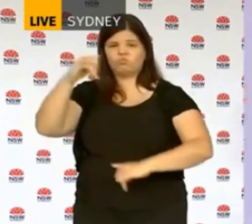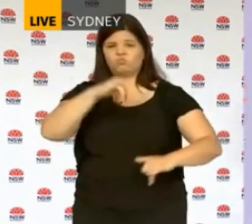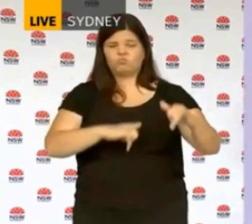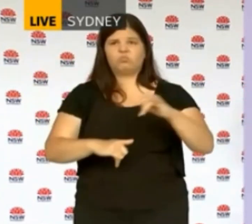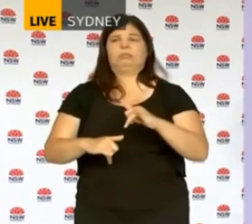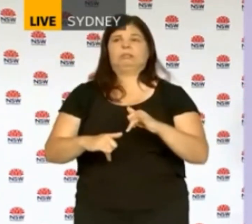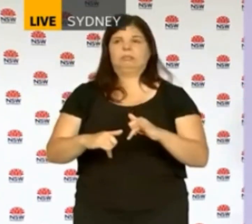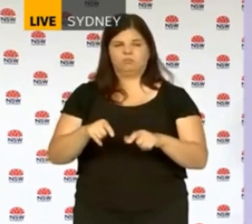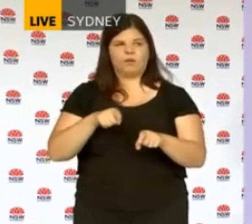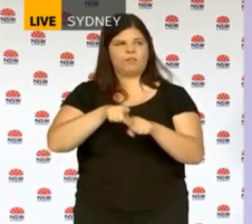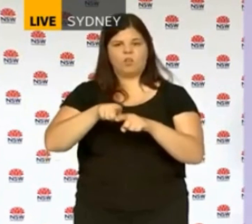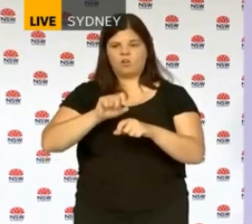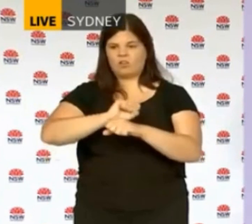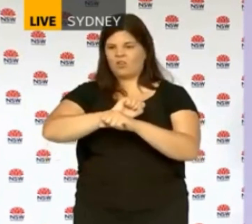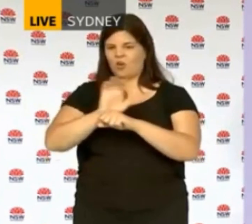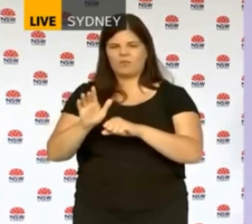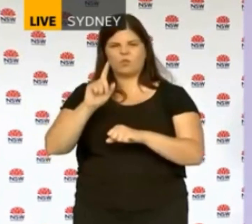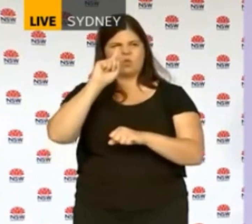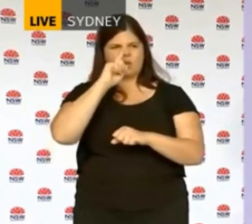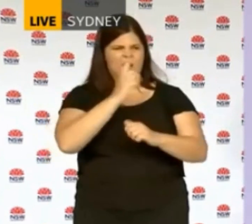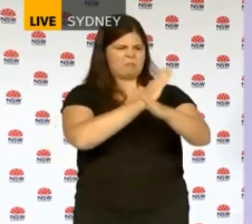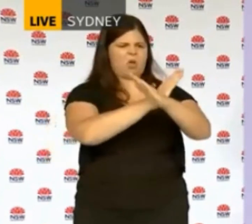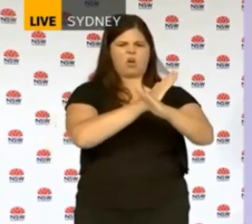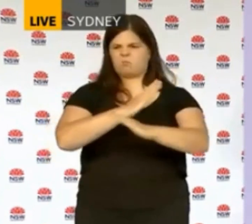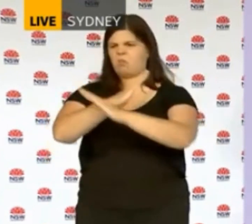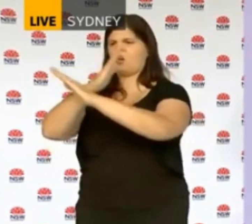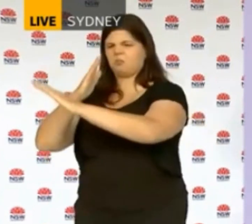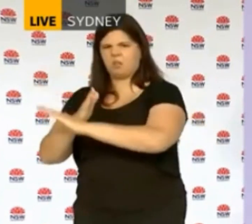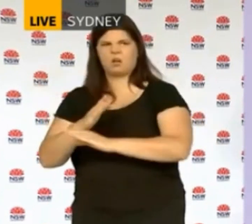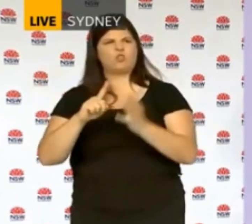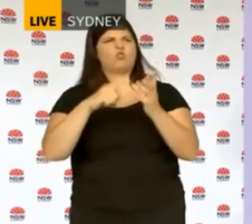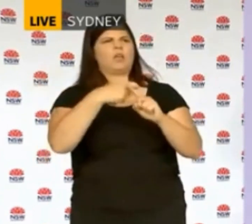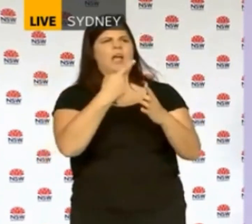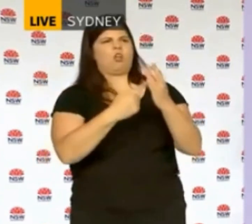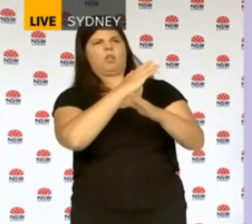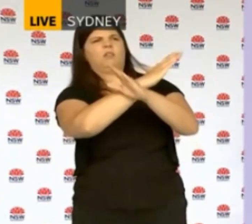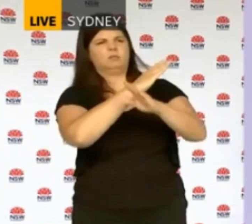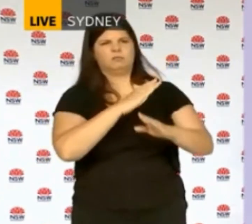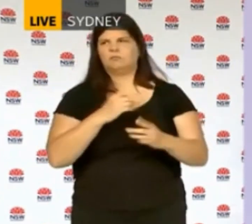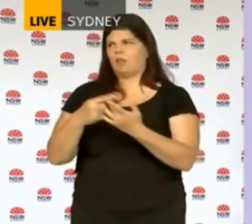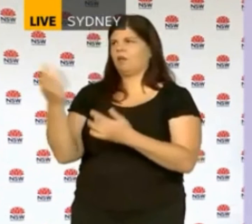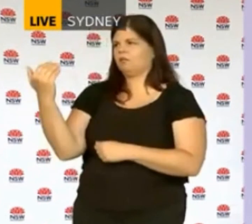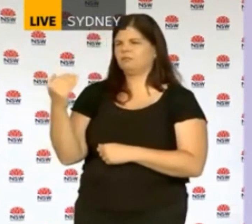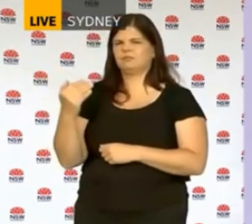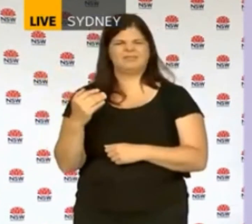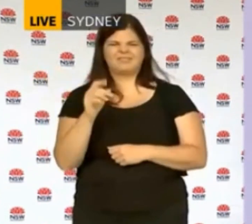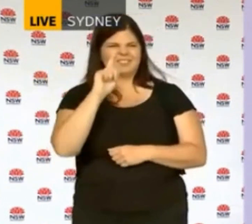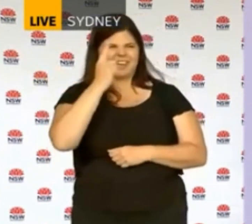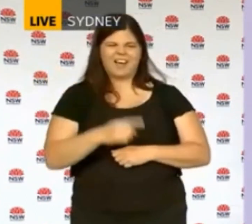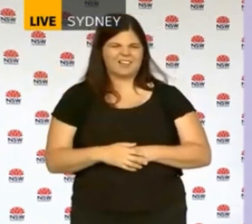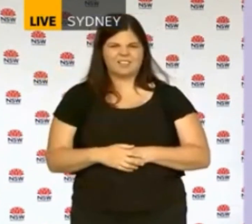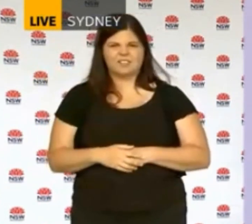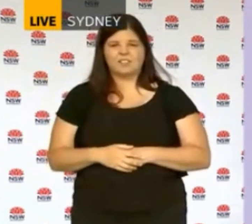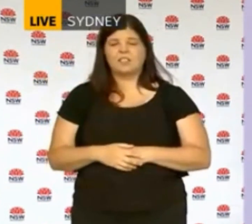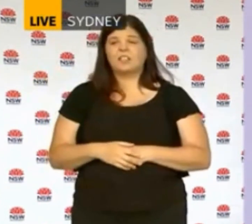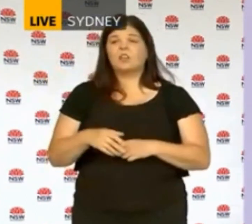that in COVID, that you can't block a particular group and a particular time, and you've also got to watch out because there will be